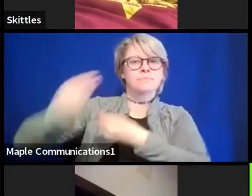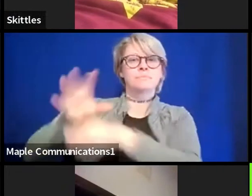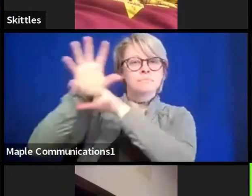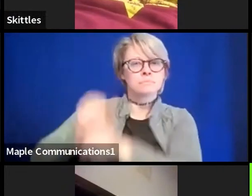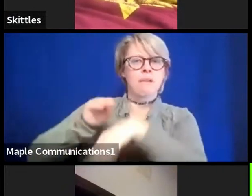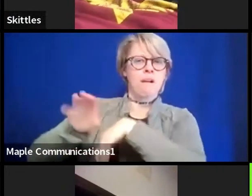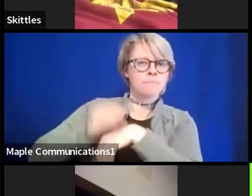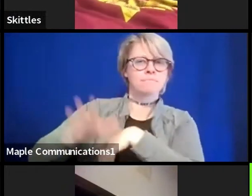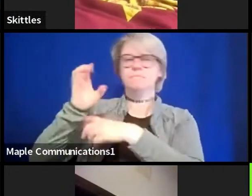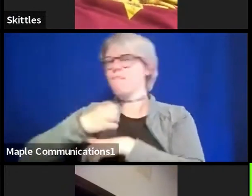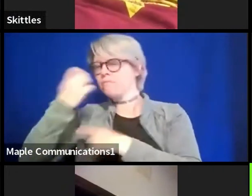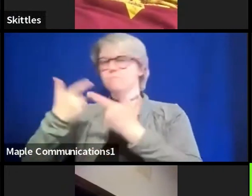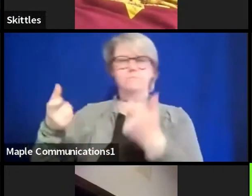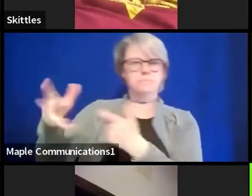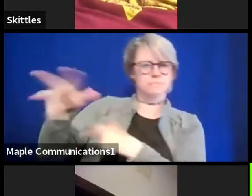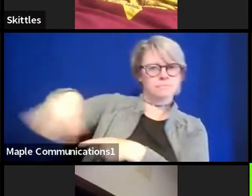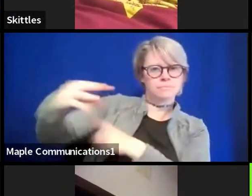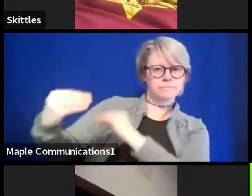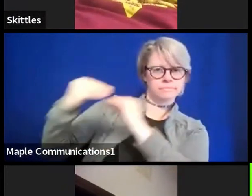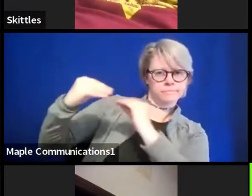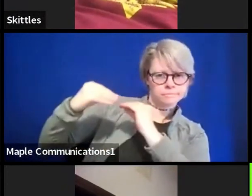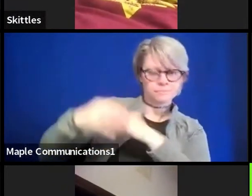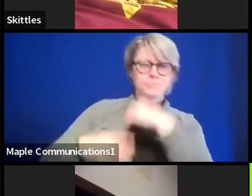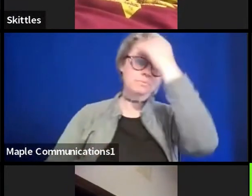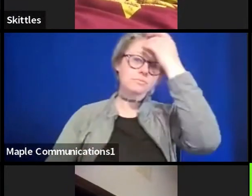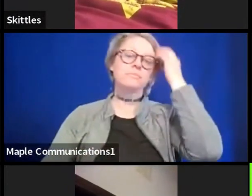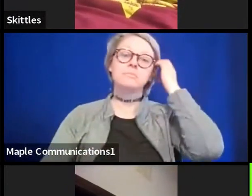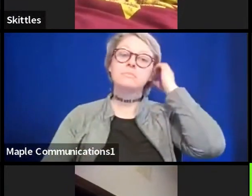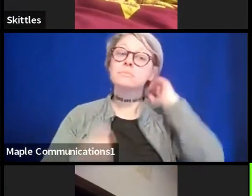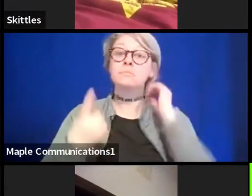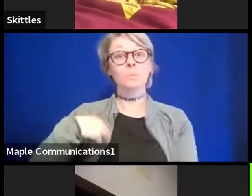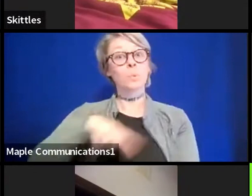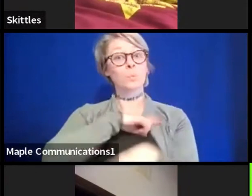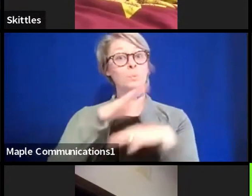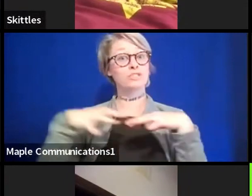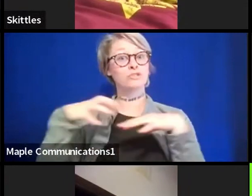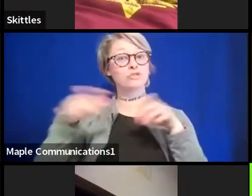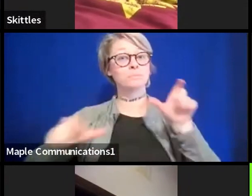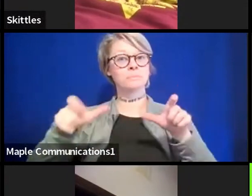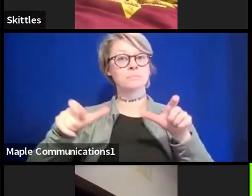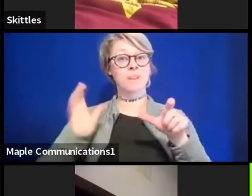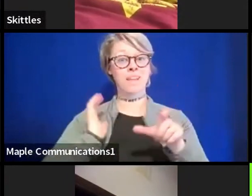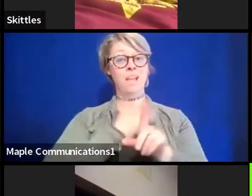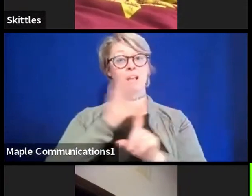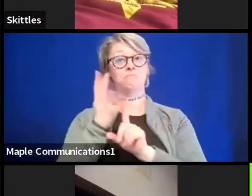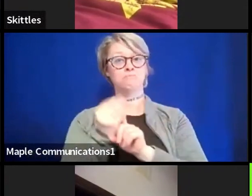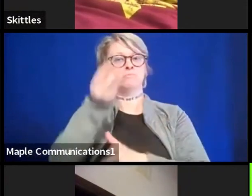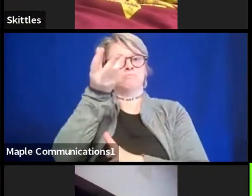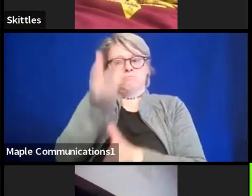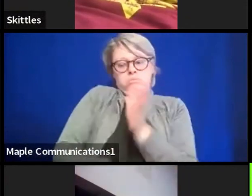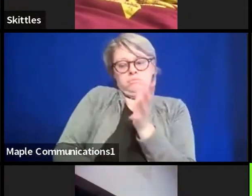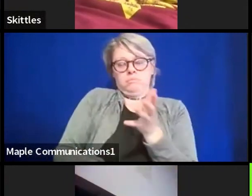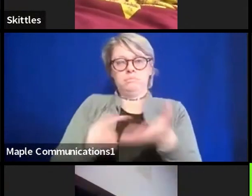And with Indigenous, we lost our culture. So that's like losing a part of yourself. You're lost